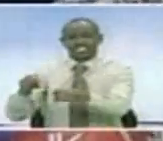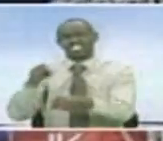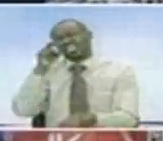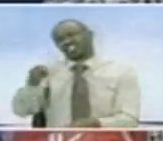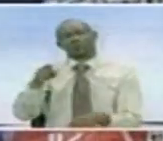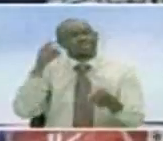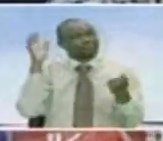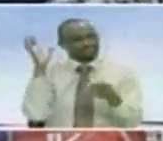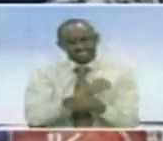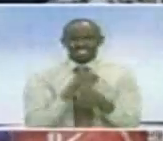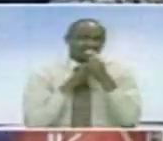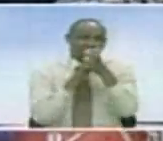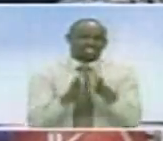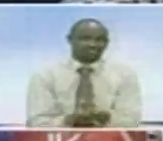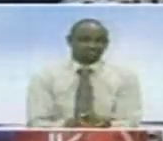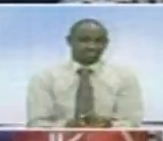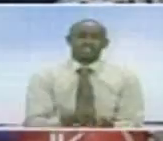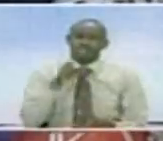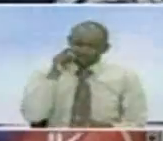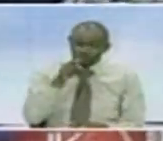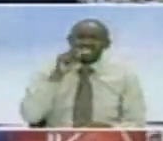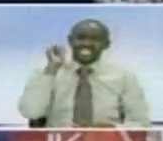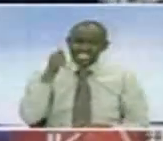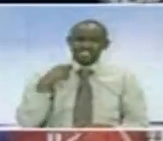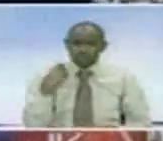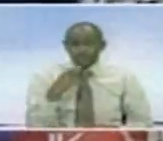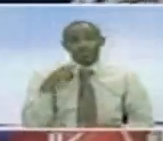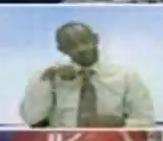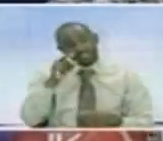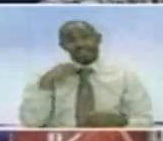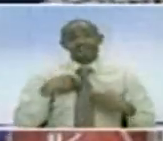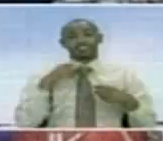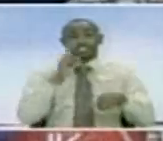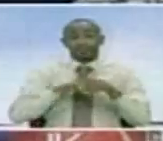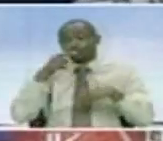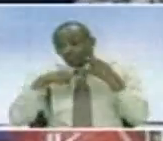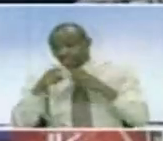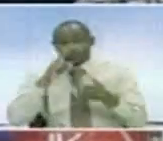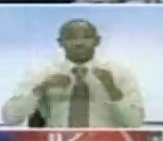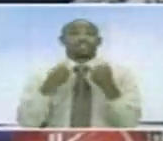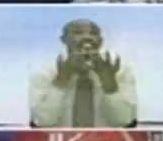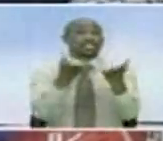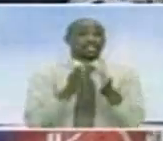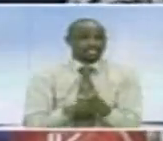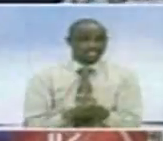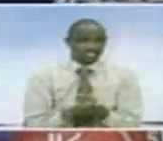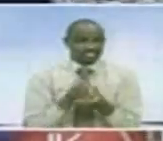actually misleading those Kenyans who will not have the time to process what has been said.